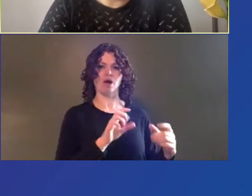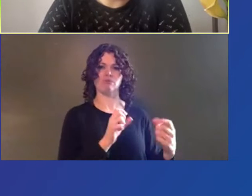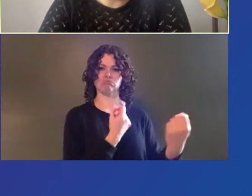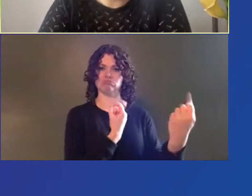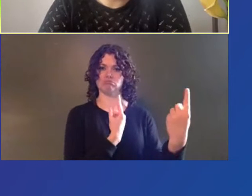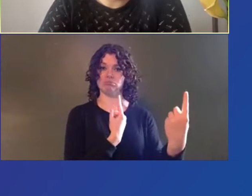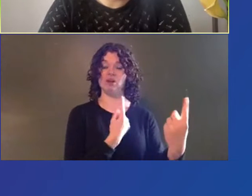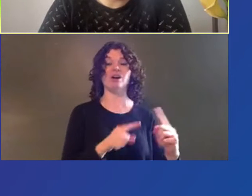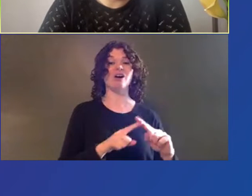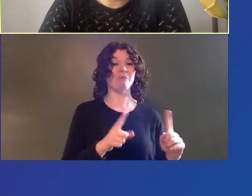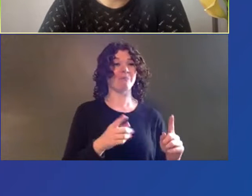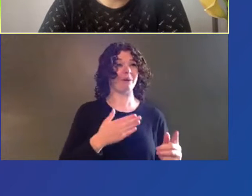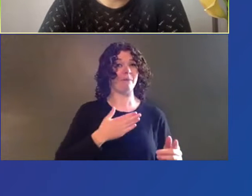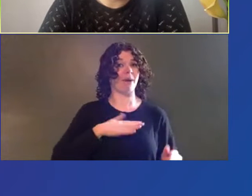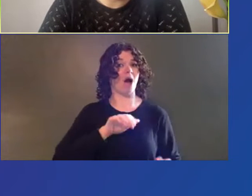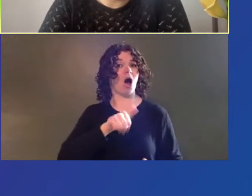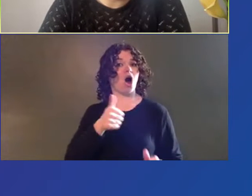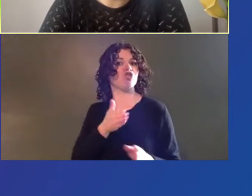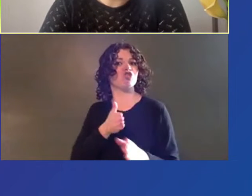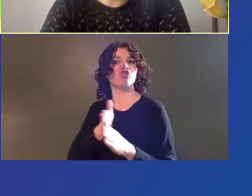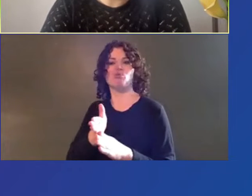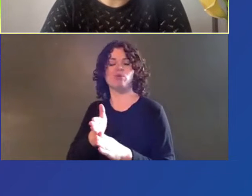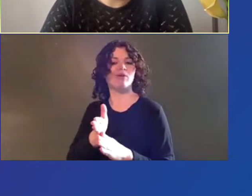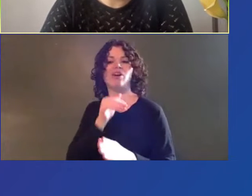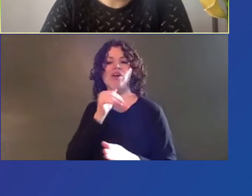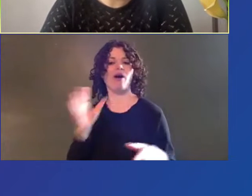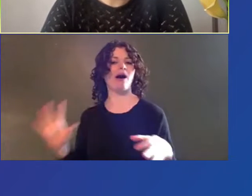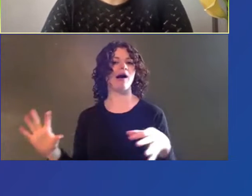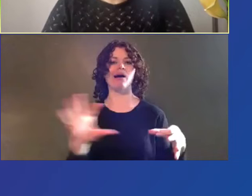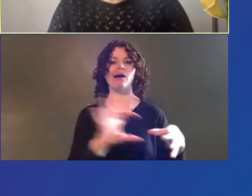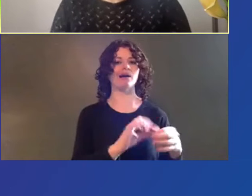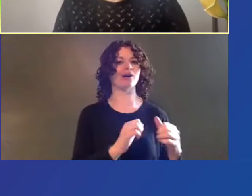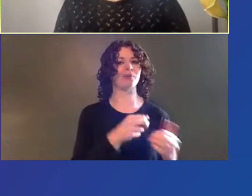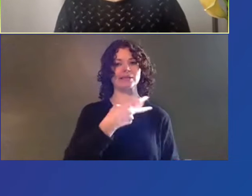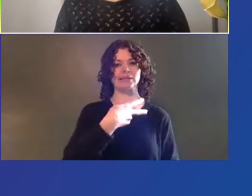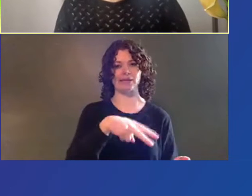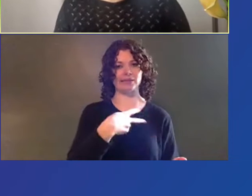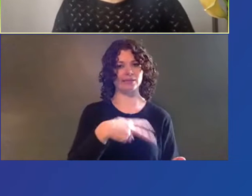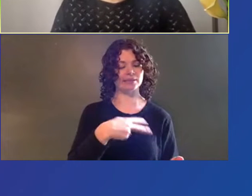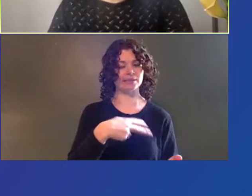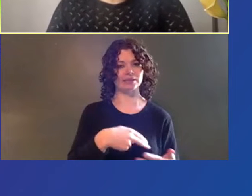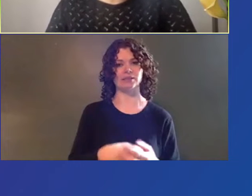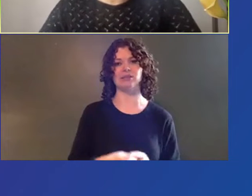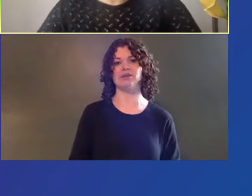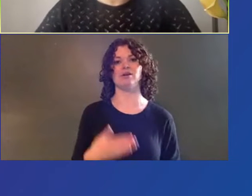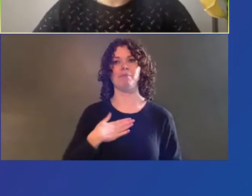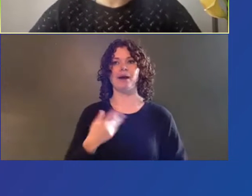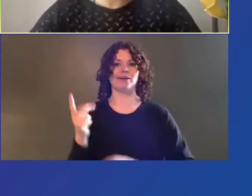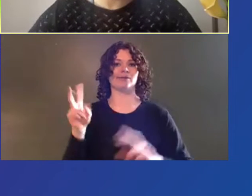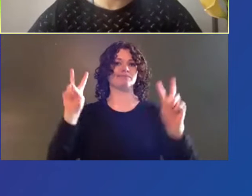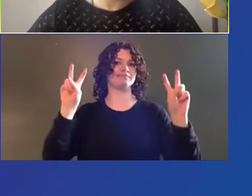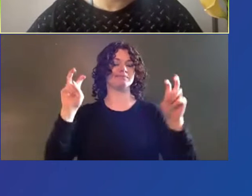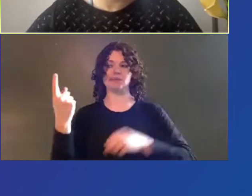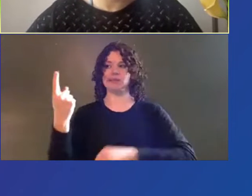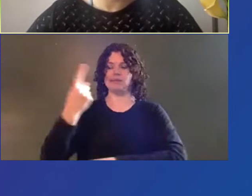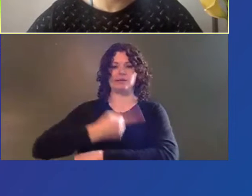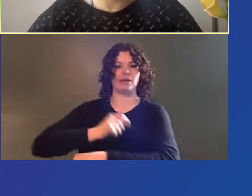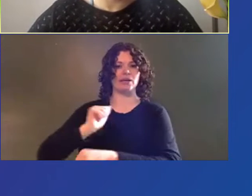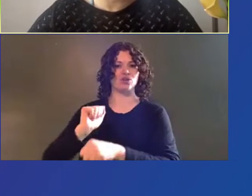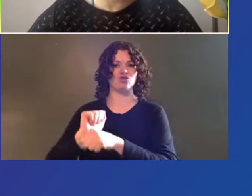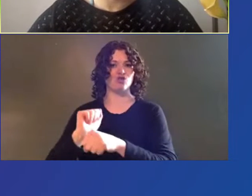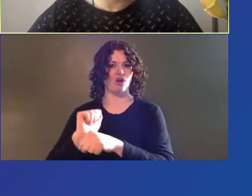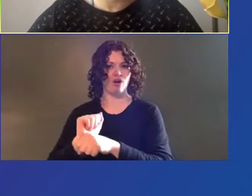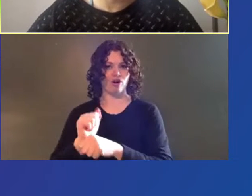worked outside the dance field for my kind of money job, day job, whatever you want to call it. And for many years, I think about 10 years, I worked